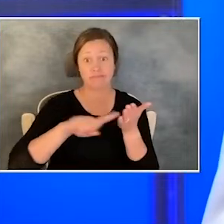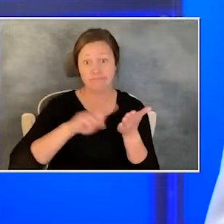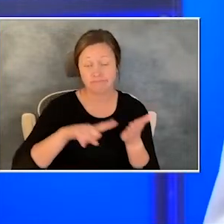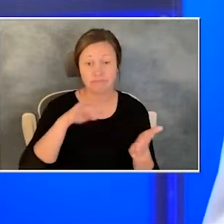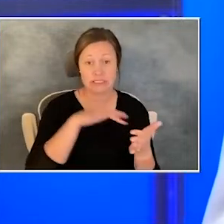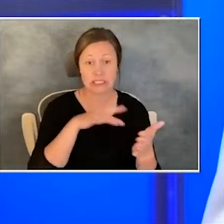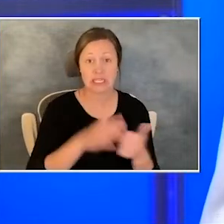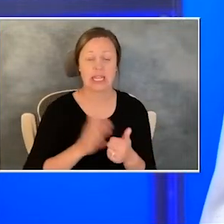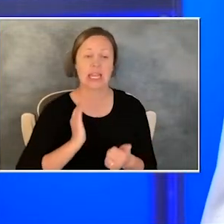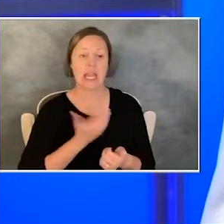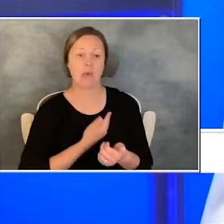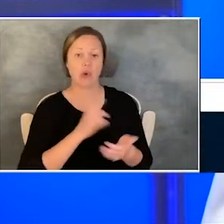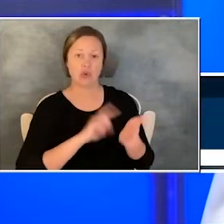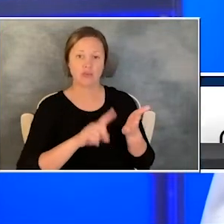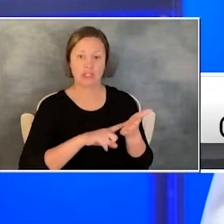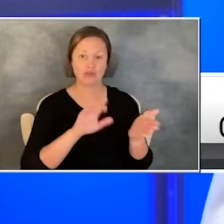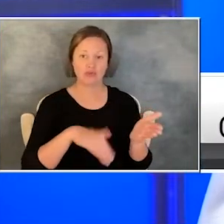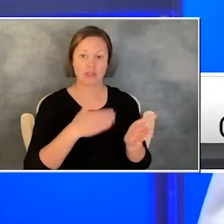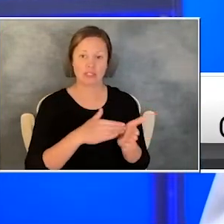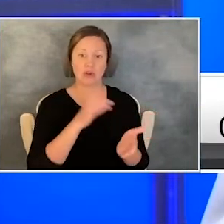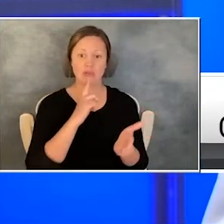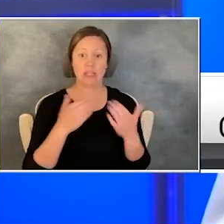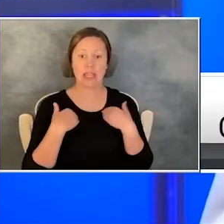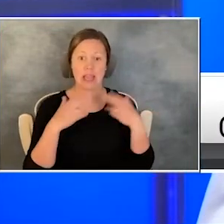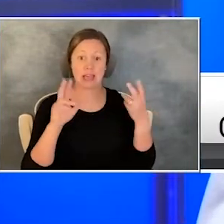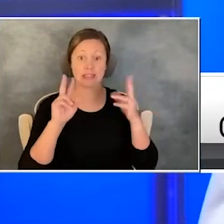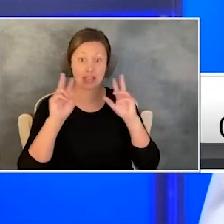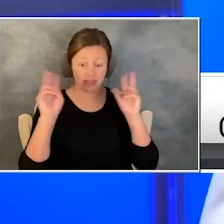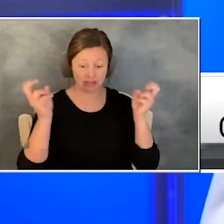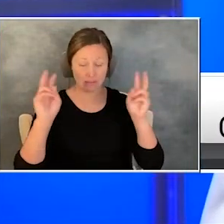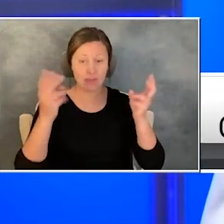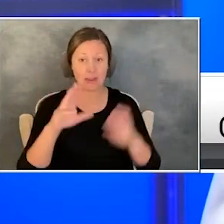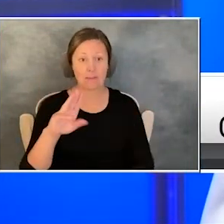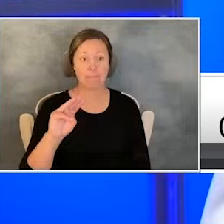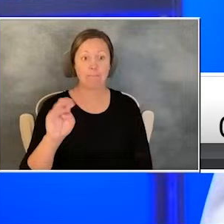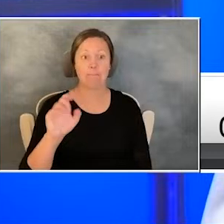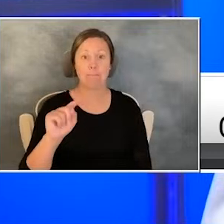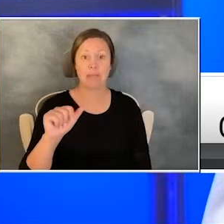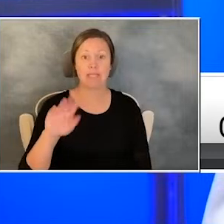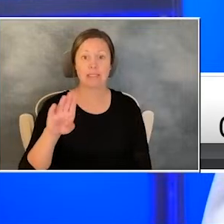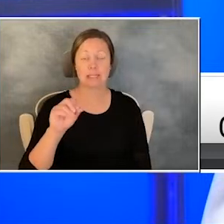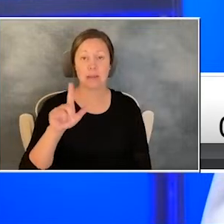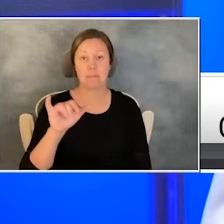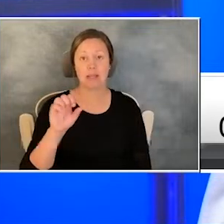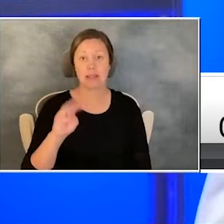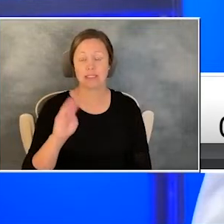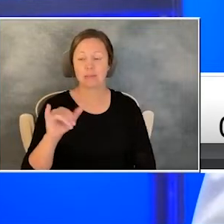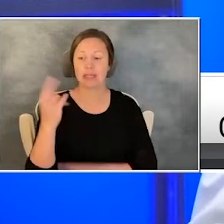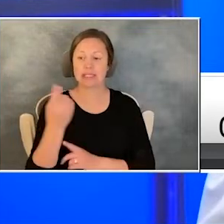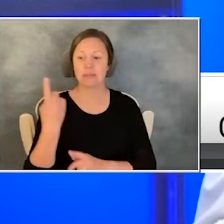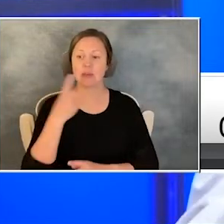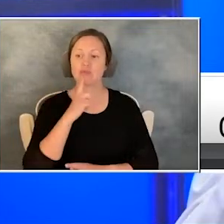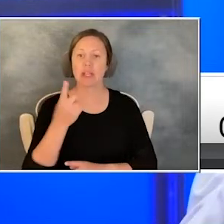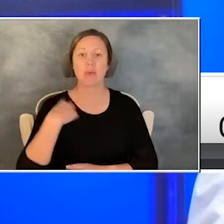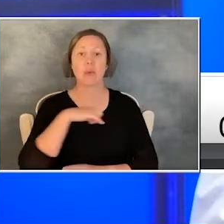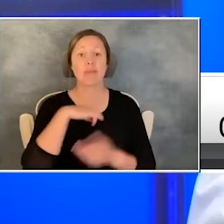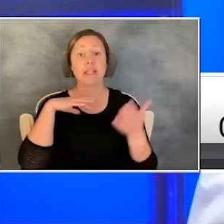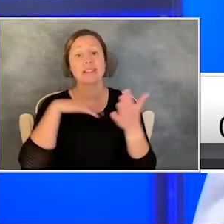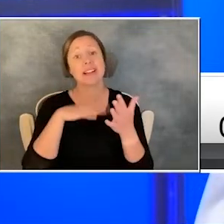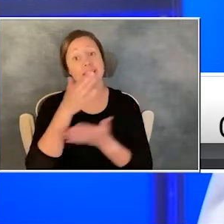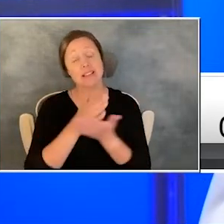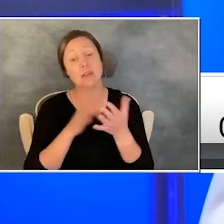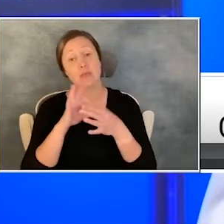the research center, has a theme, and the theme is metabolism, and that's one of the things we've been studying. And so there is some relationship between